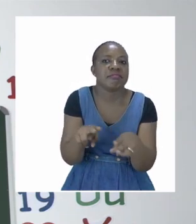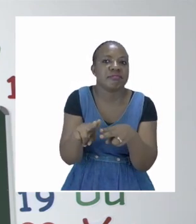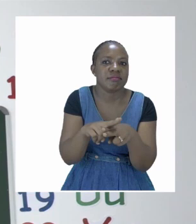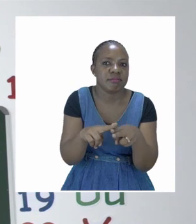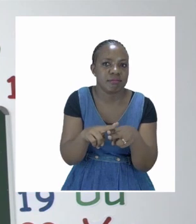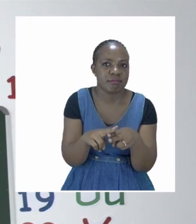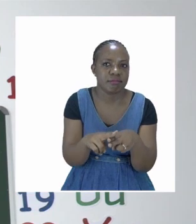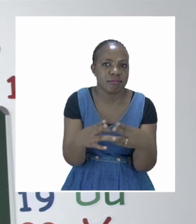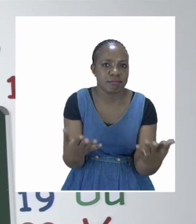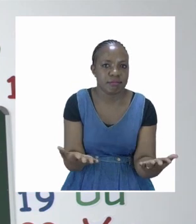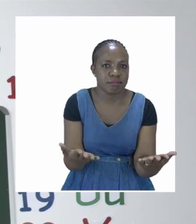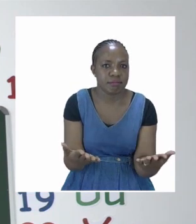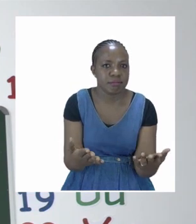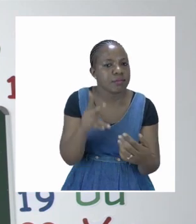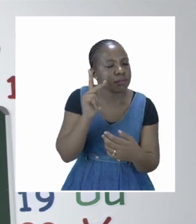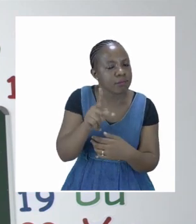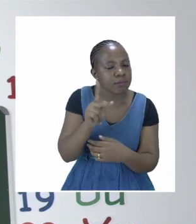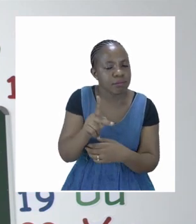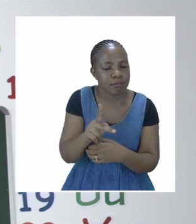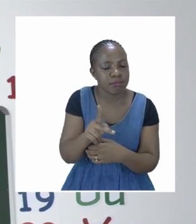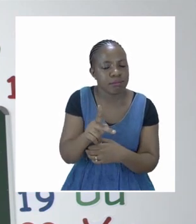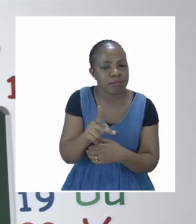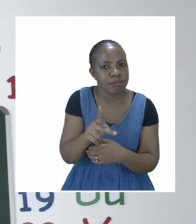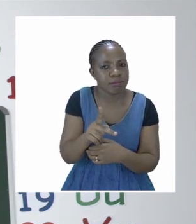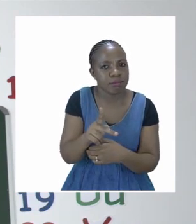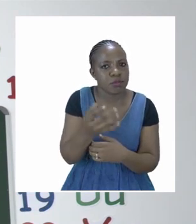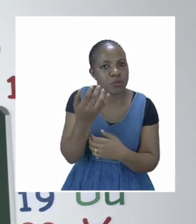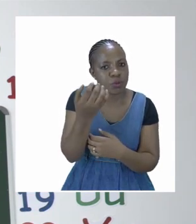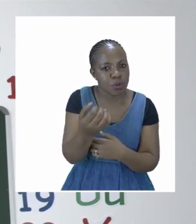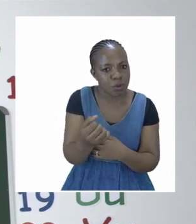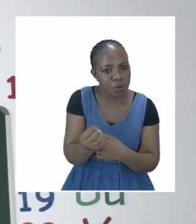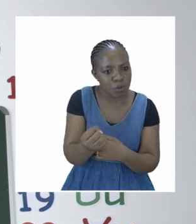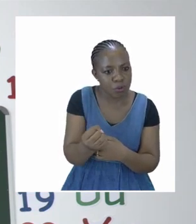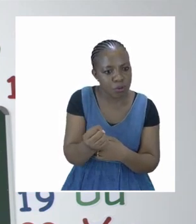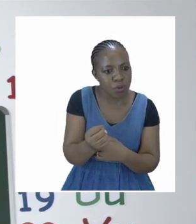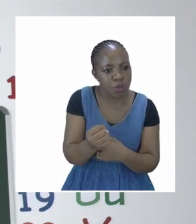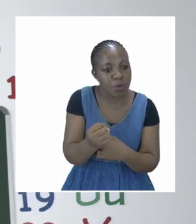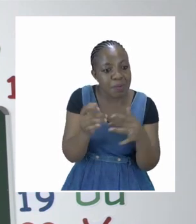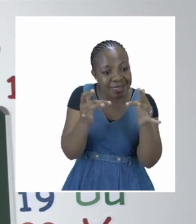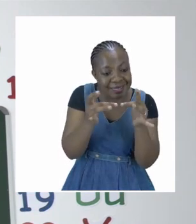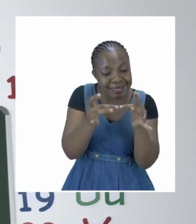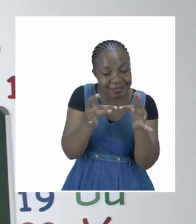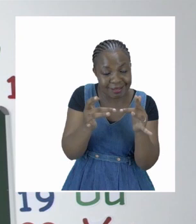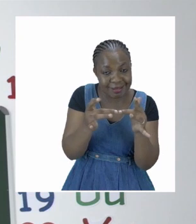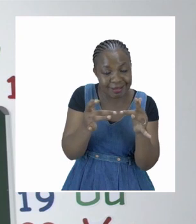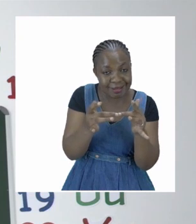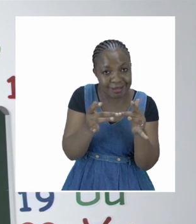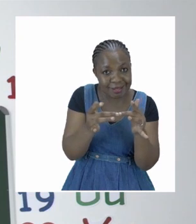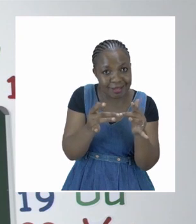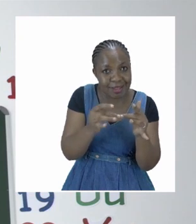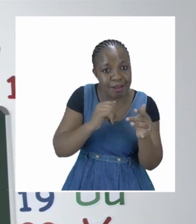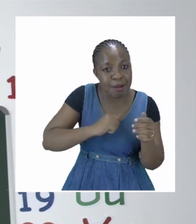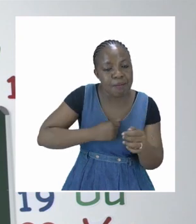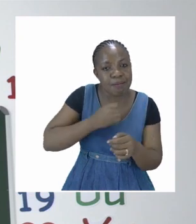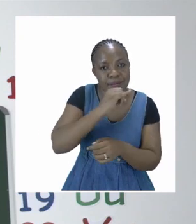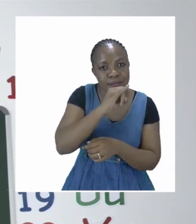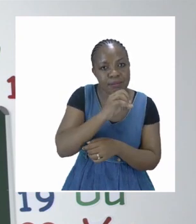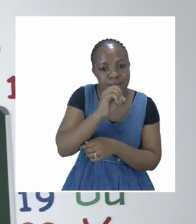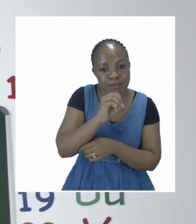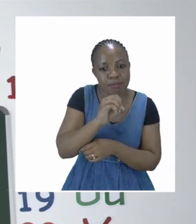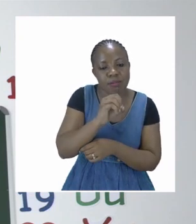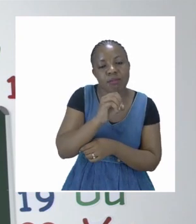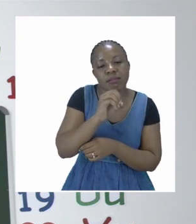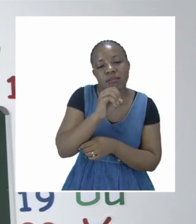is more. We are also available on our online platforms, My Zone and